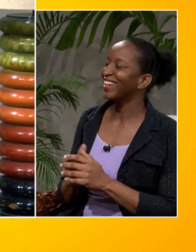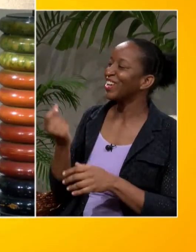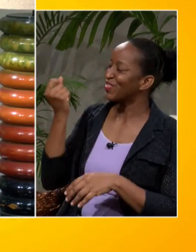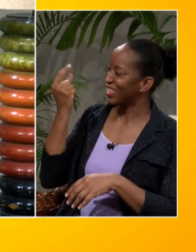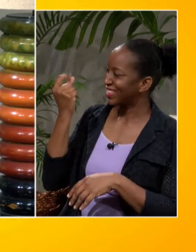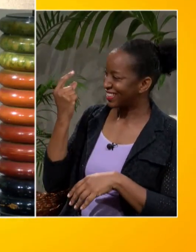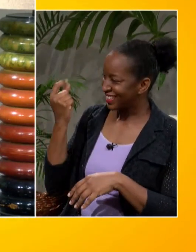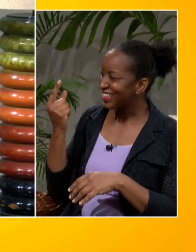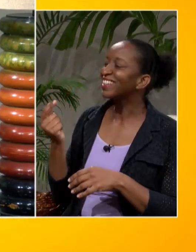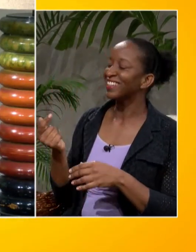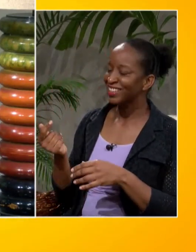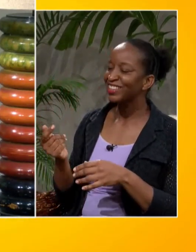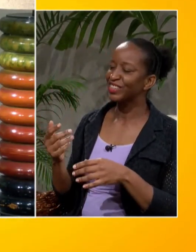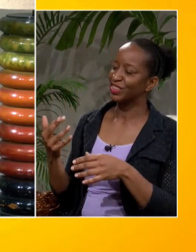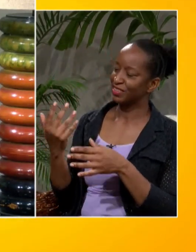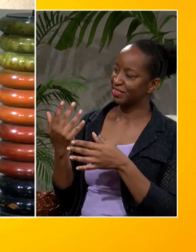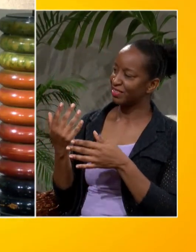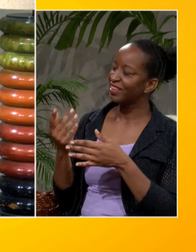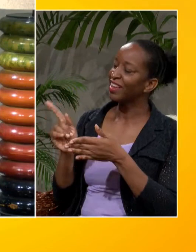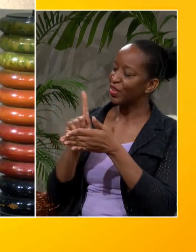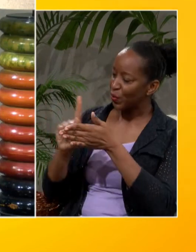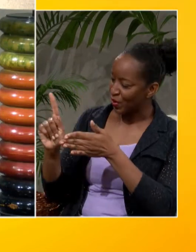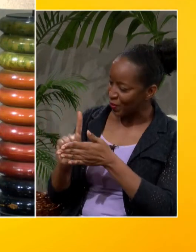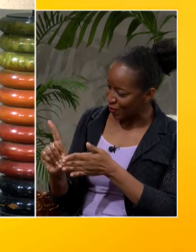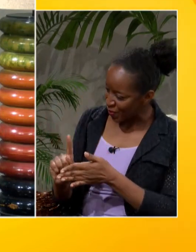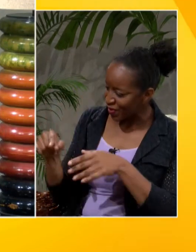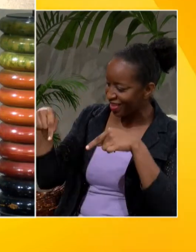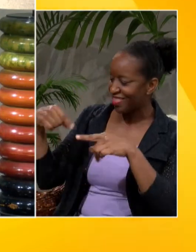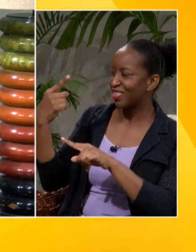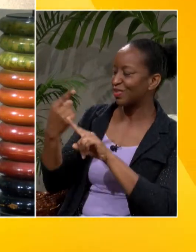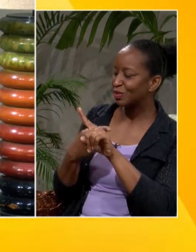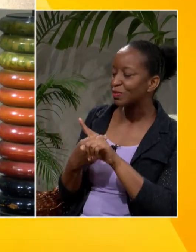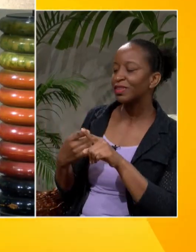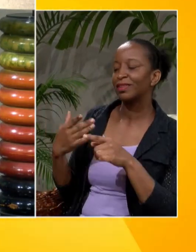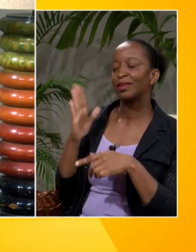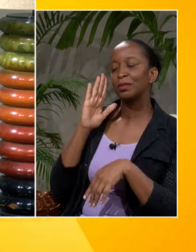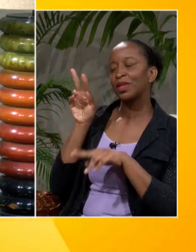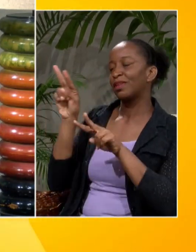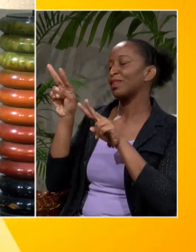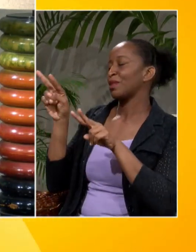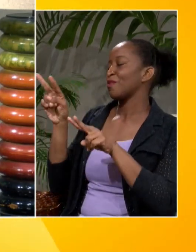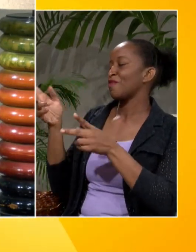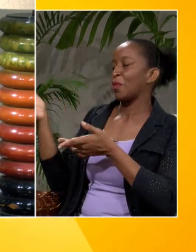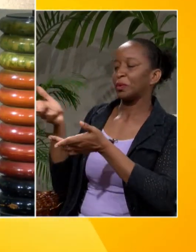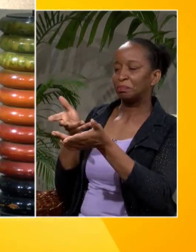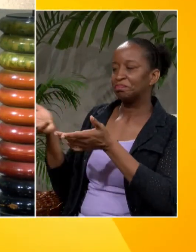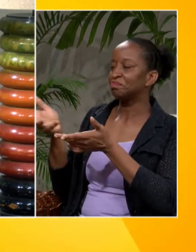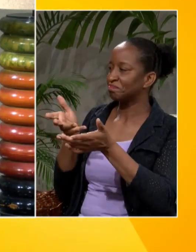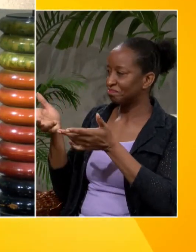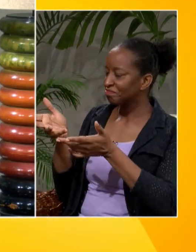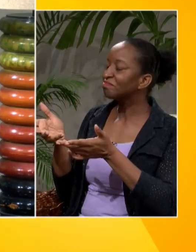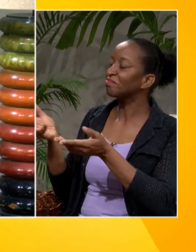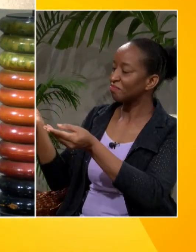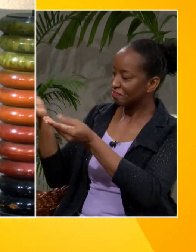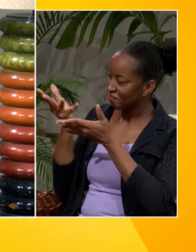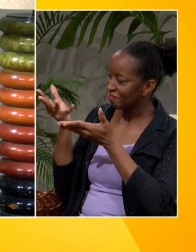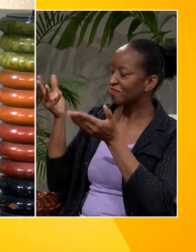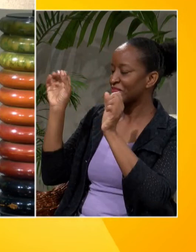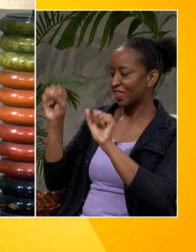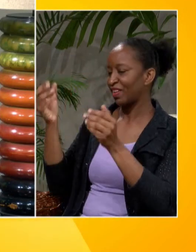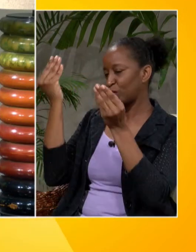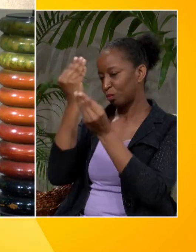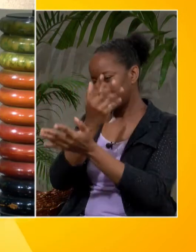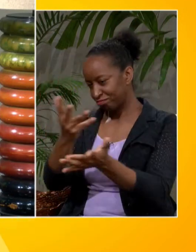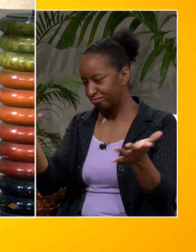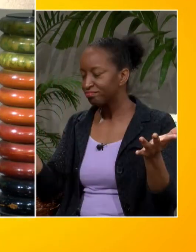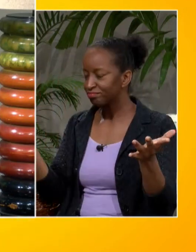to our discussions in the coming weeks, and make sure you share the activities that are coming up with us so that we can share with the audience and we can get on and be a